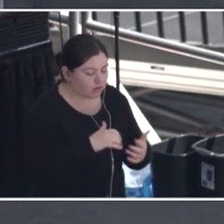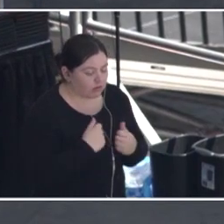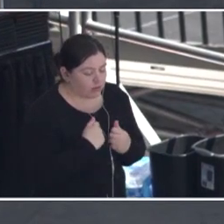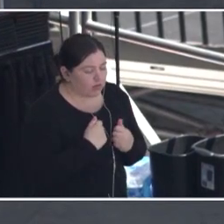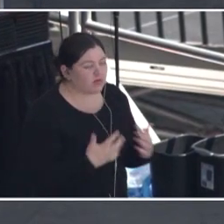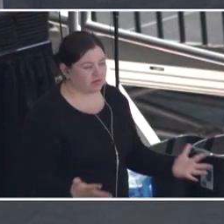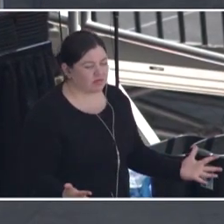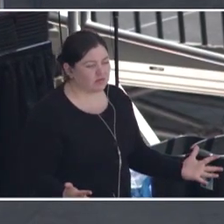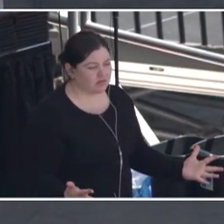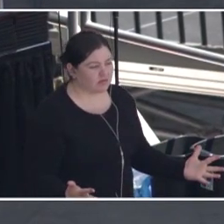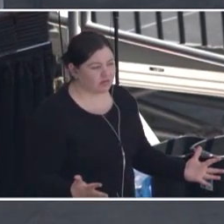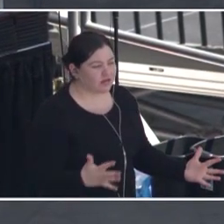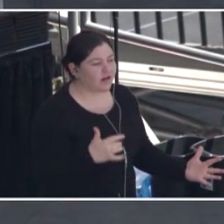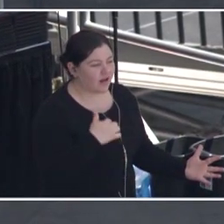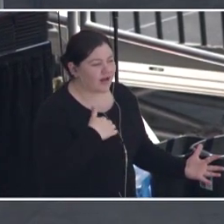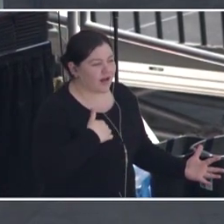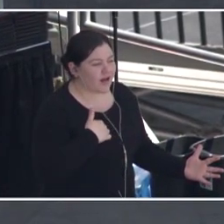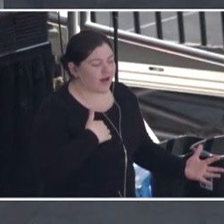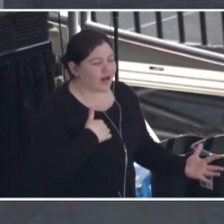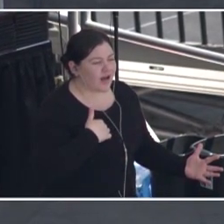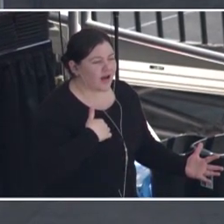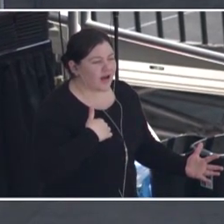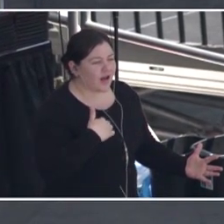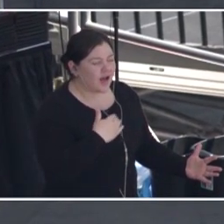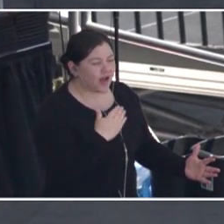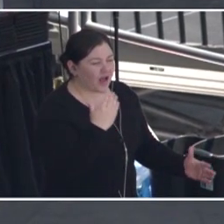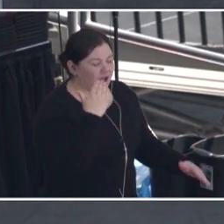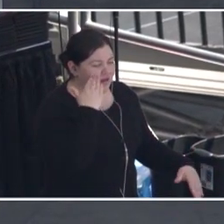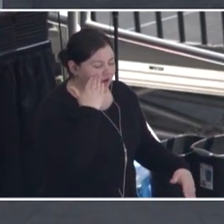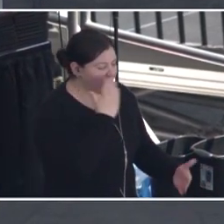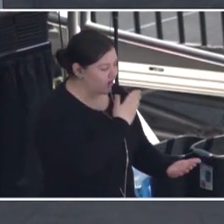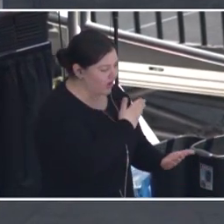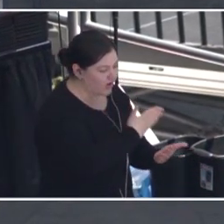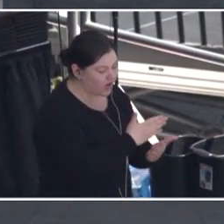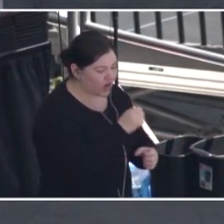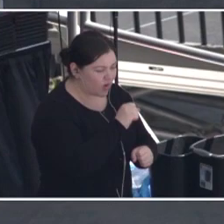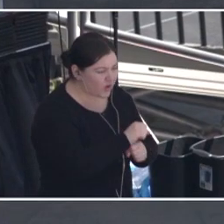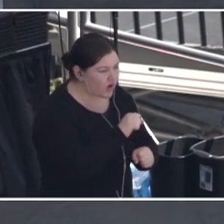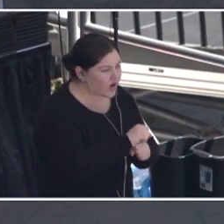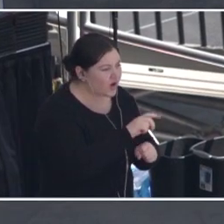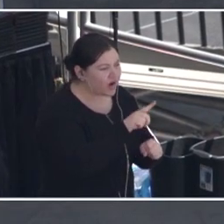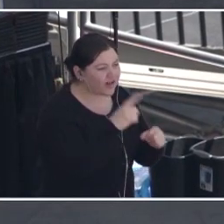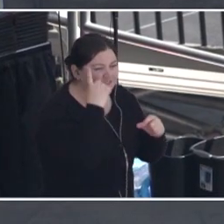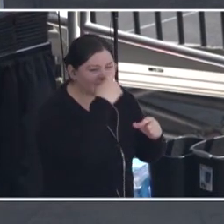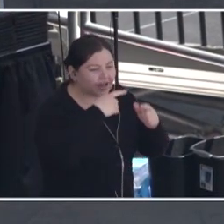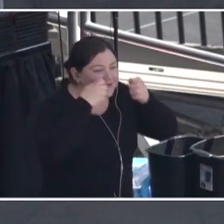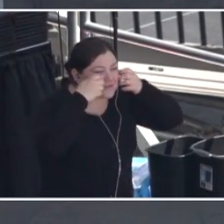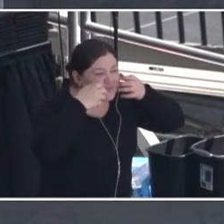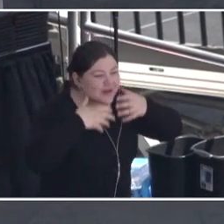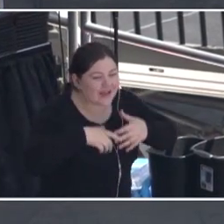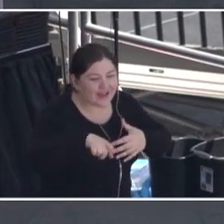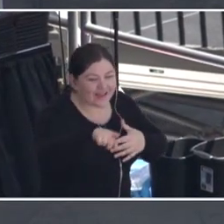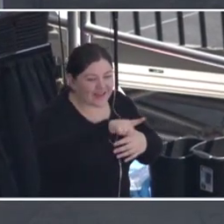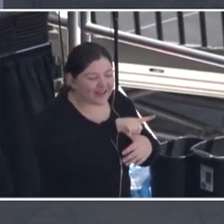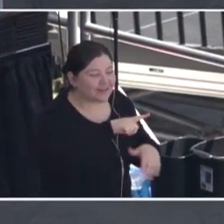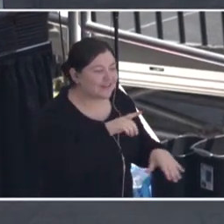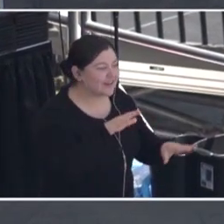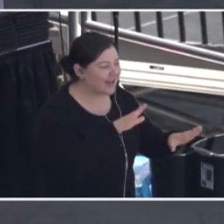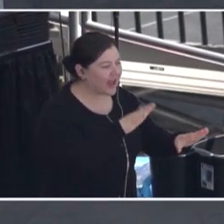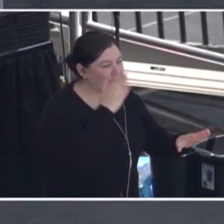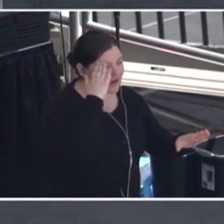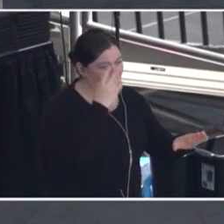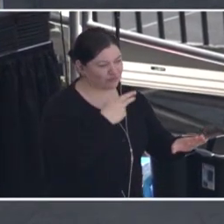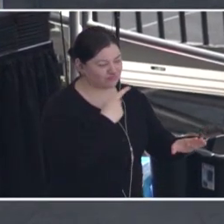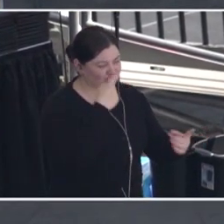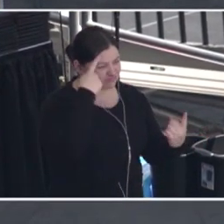exhausting, I look out onto all of your beaming and a little sweaty faces, and I know that you agree with